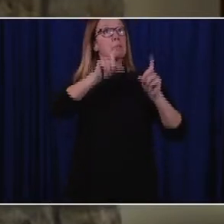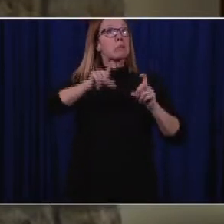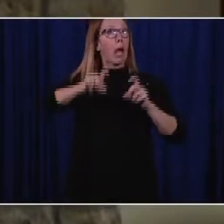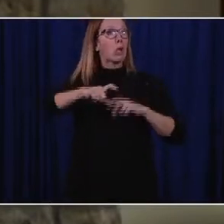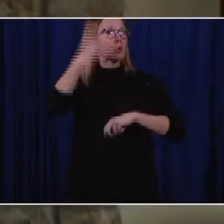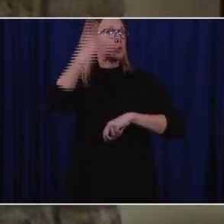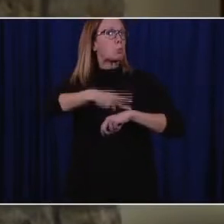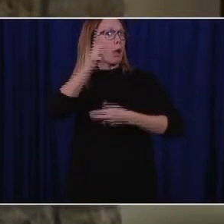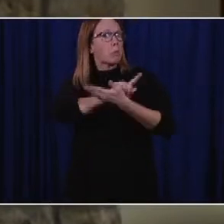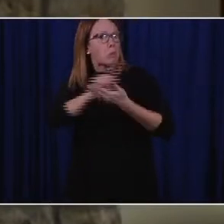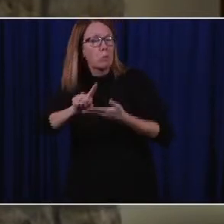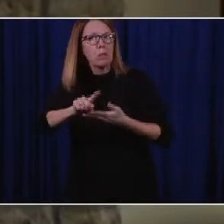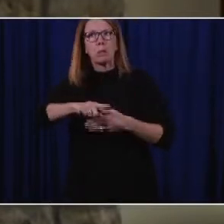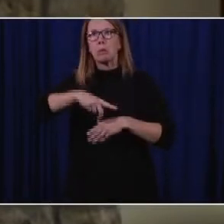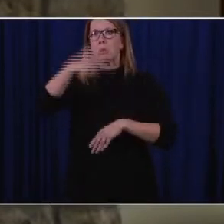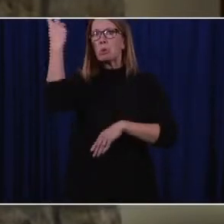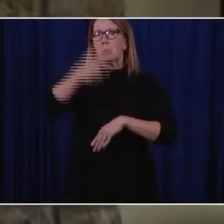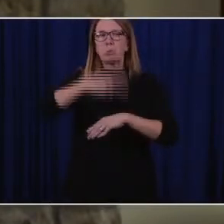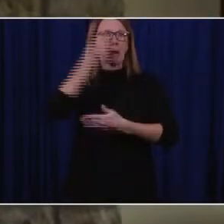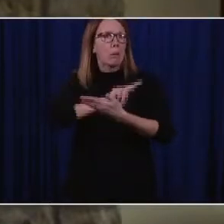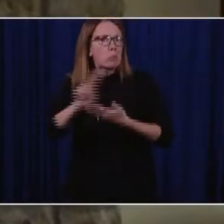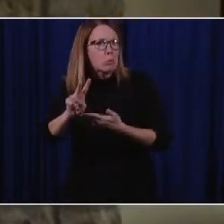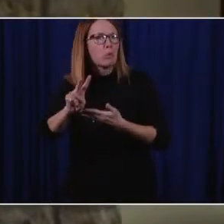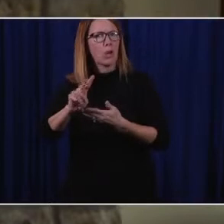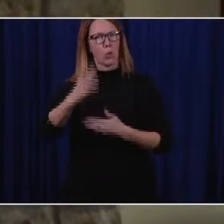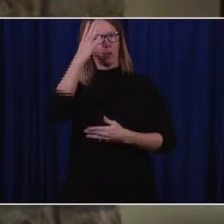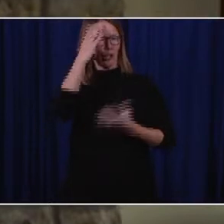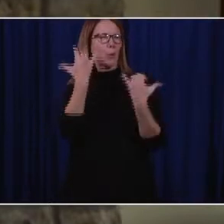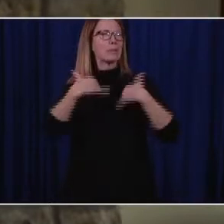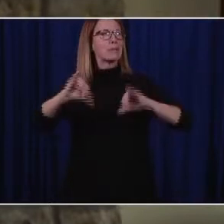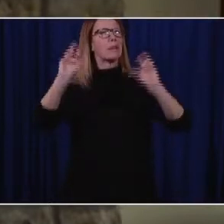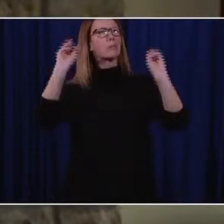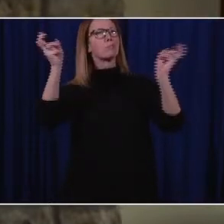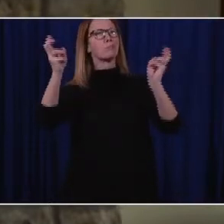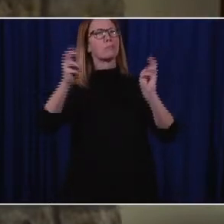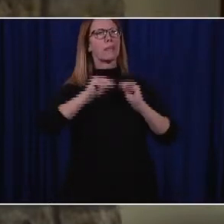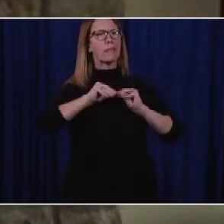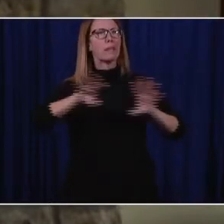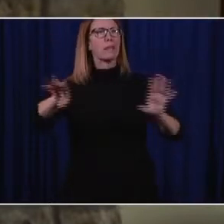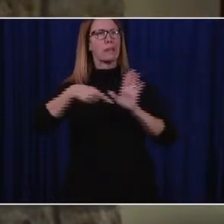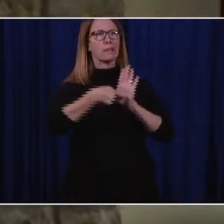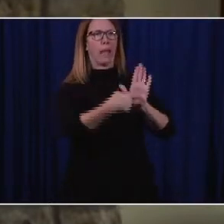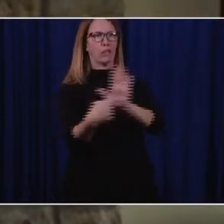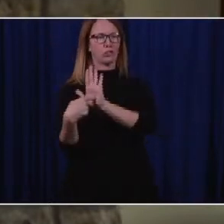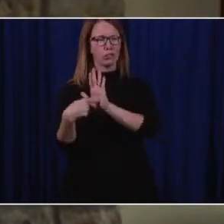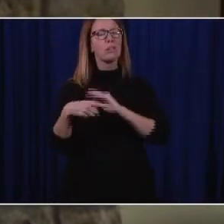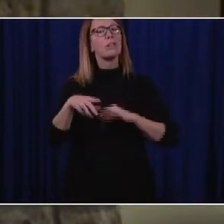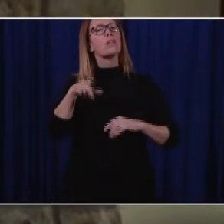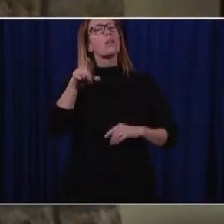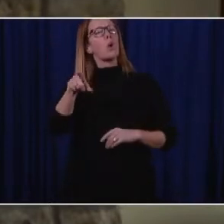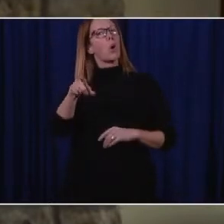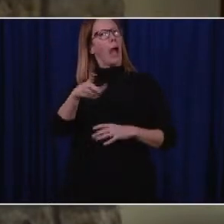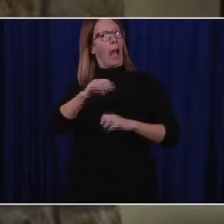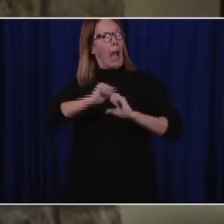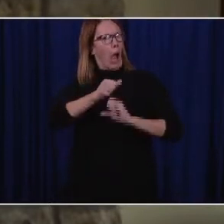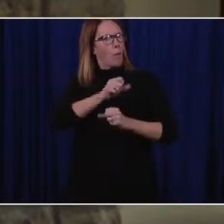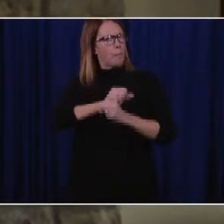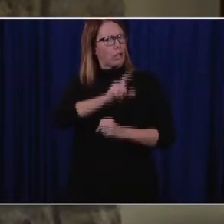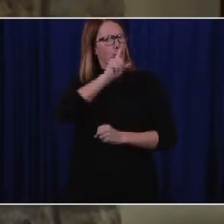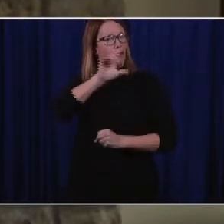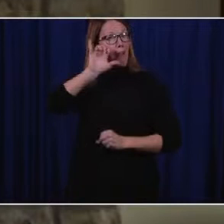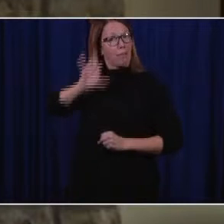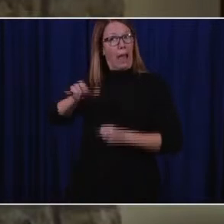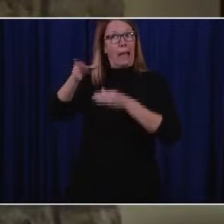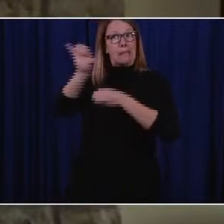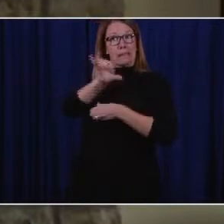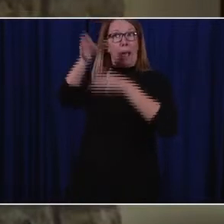week, twice in 2 weeks when you know you can still be contagious, what is in place to make sure that that same person doesn't